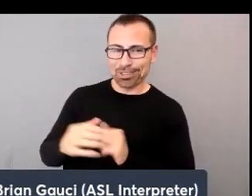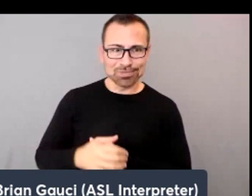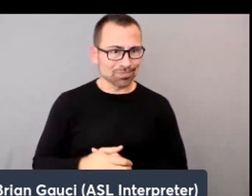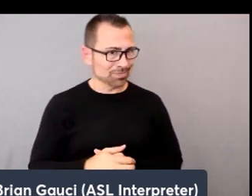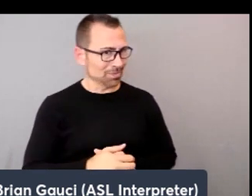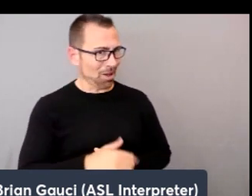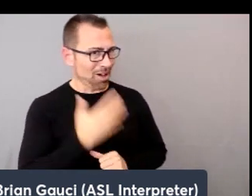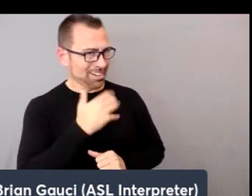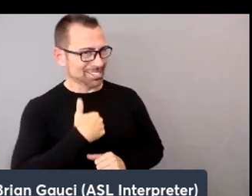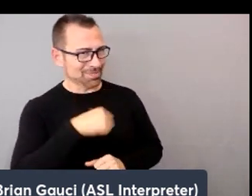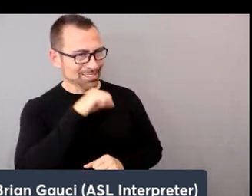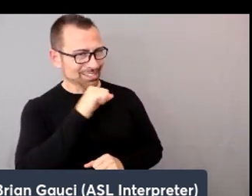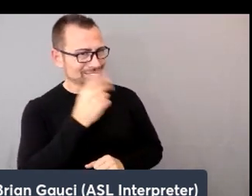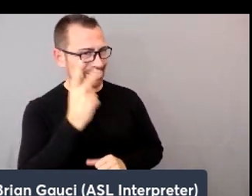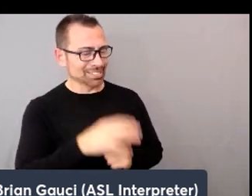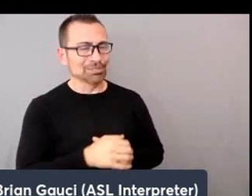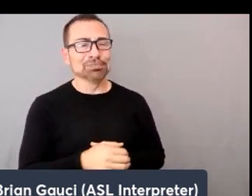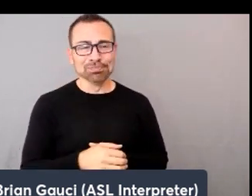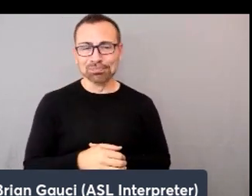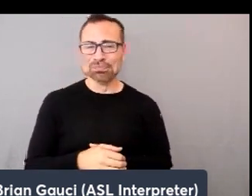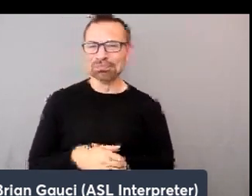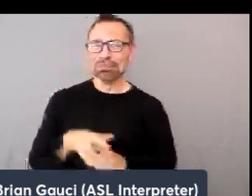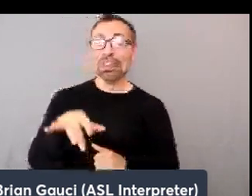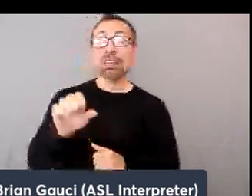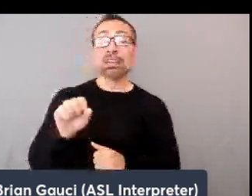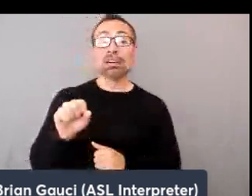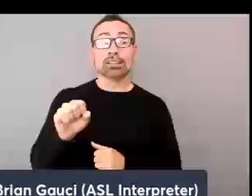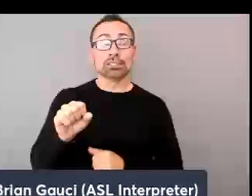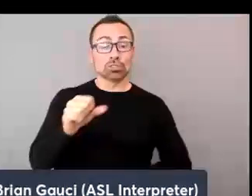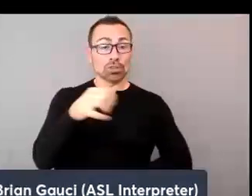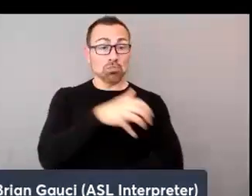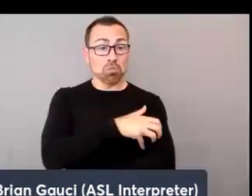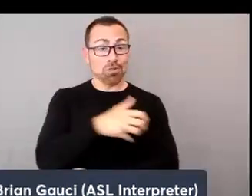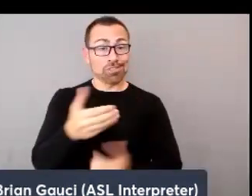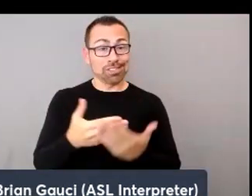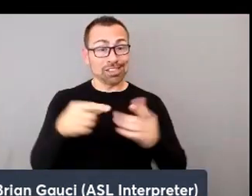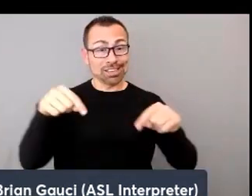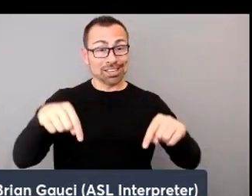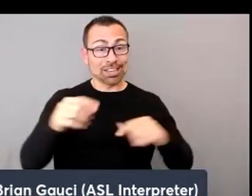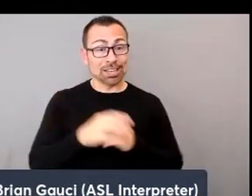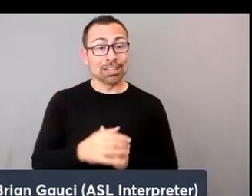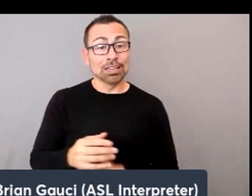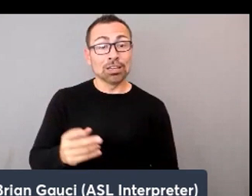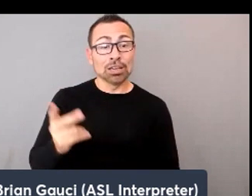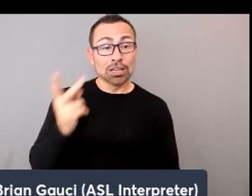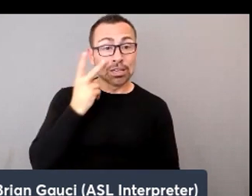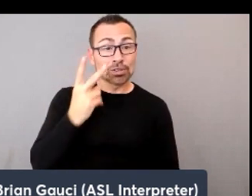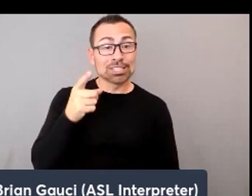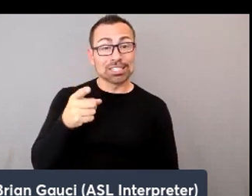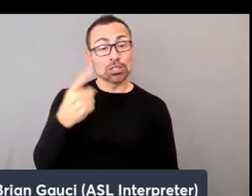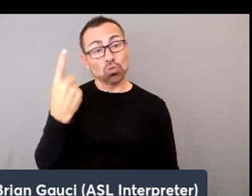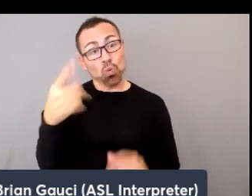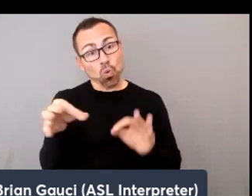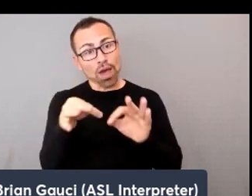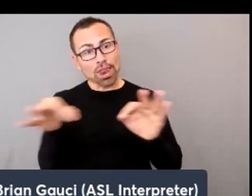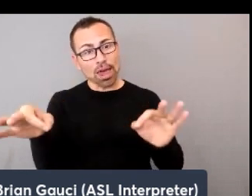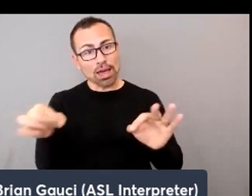But so the powerful thing here is you can see this is just one line, right?